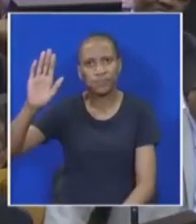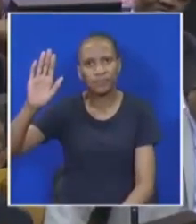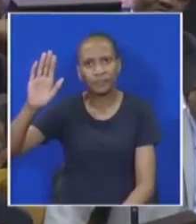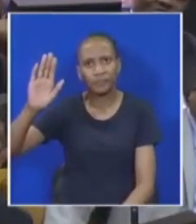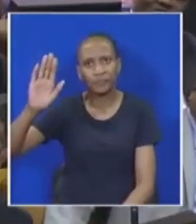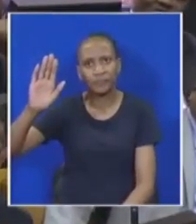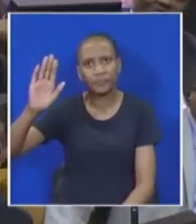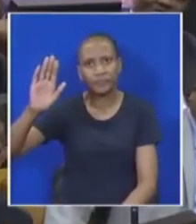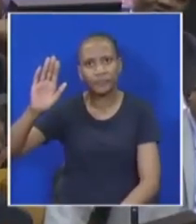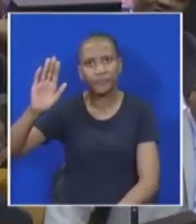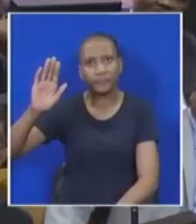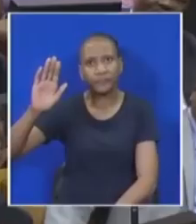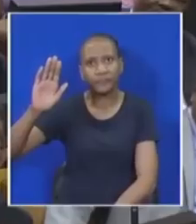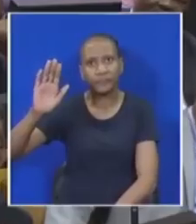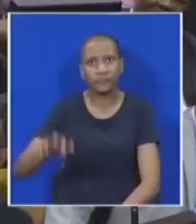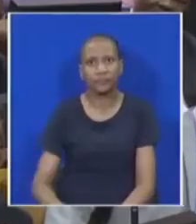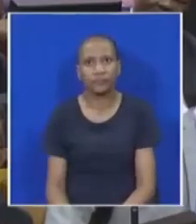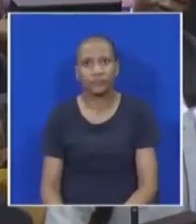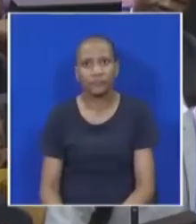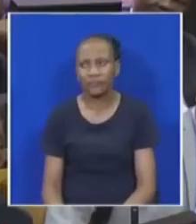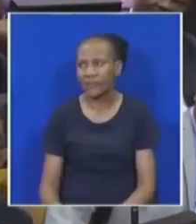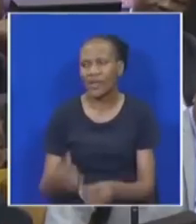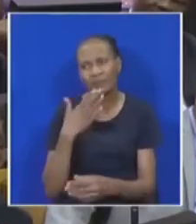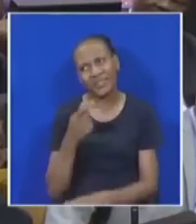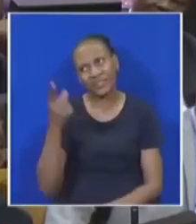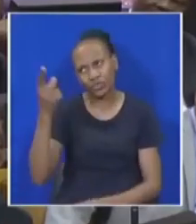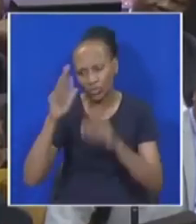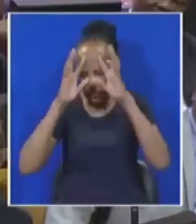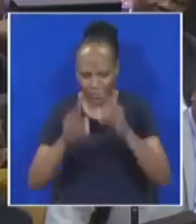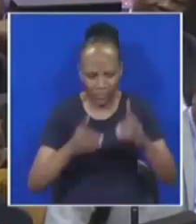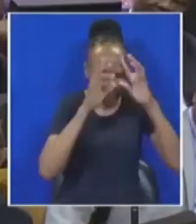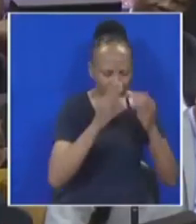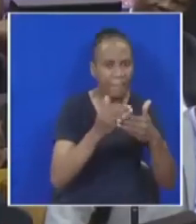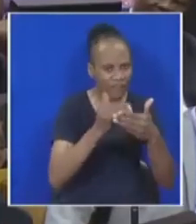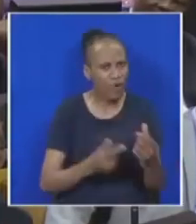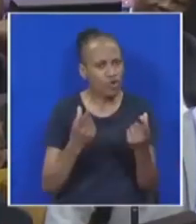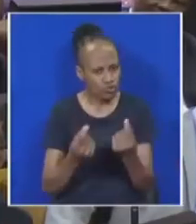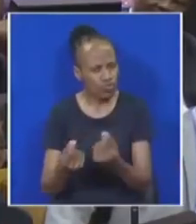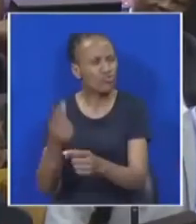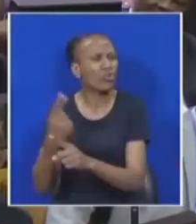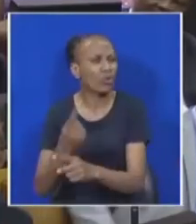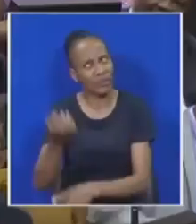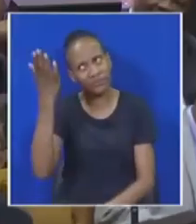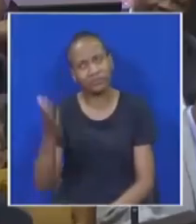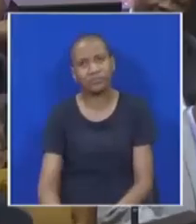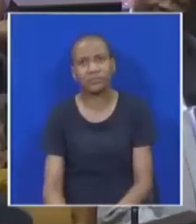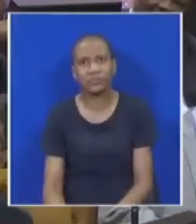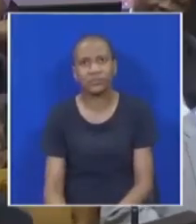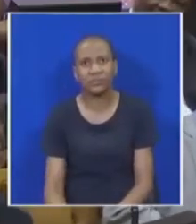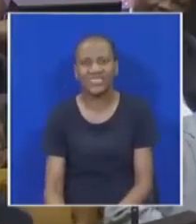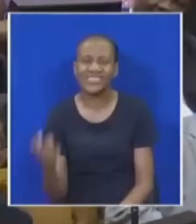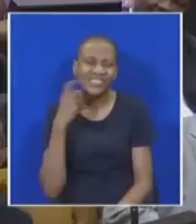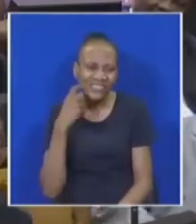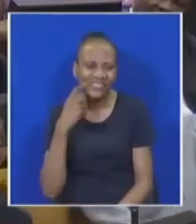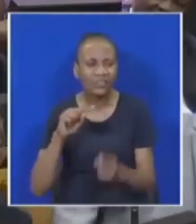What is the point of order? You have made decisions before like that. Don't shortcut anything. The simple thing is